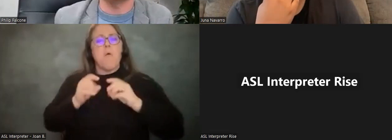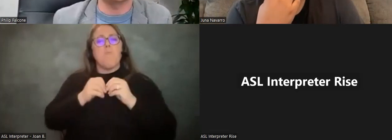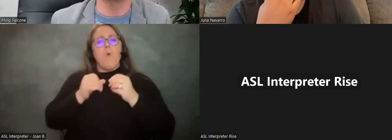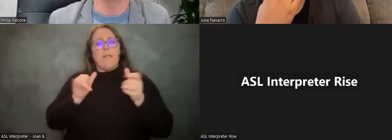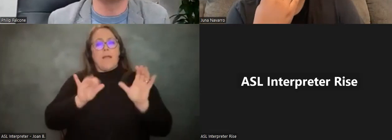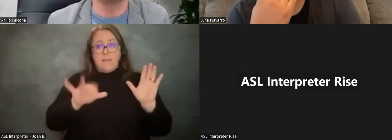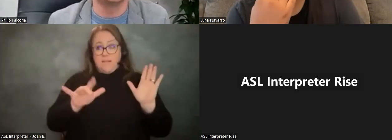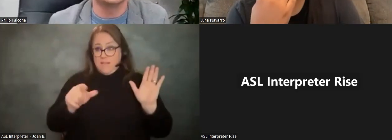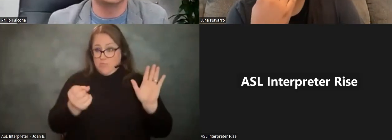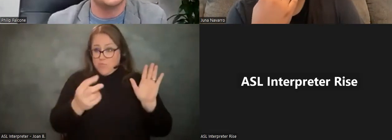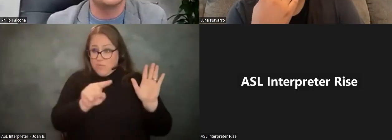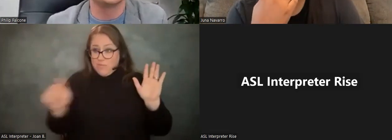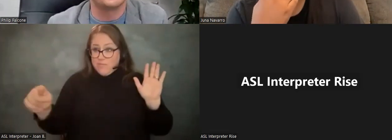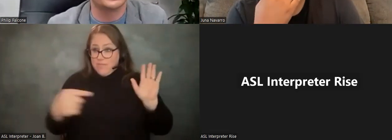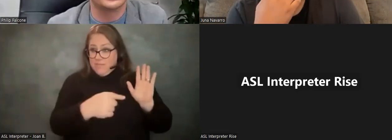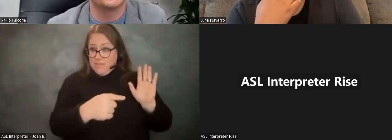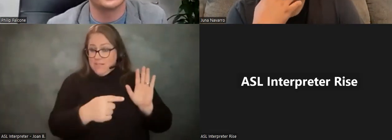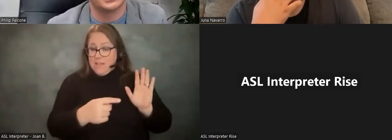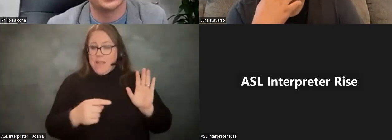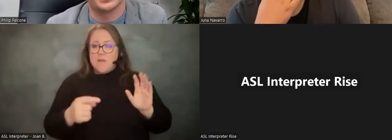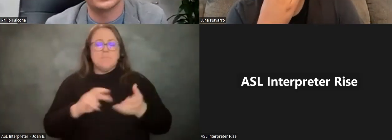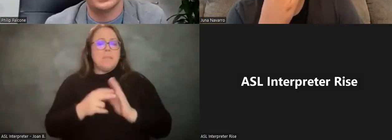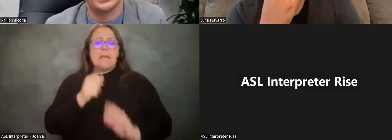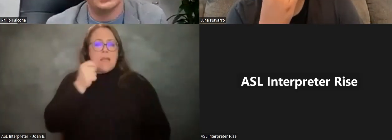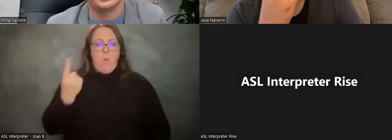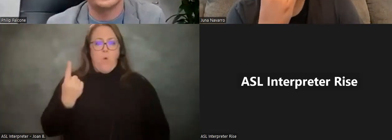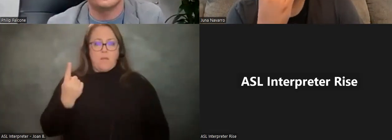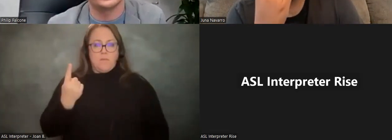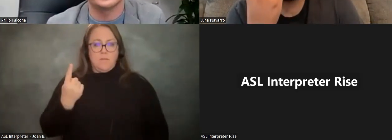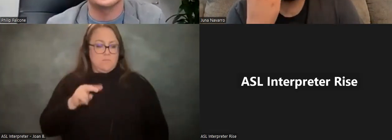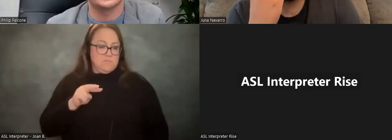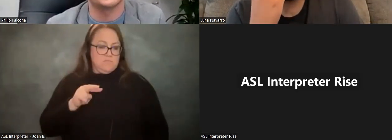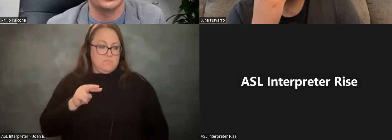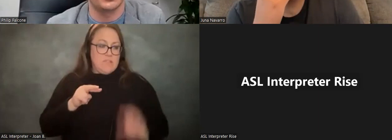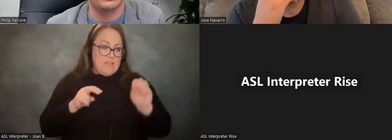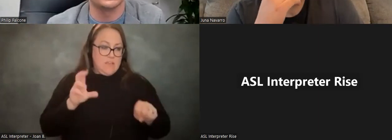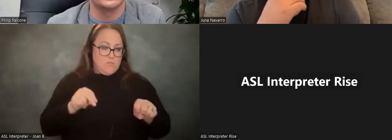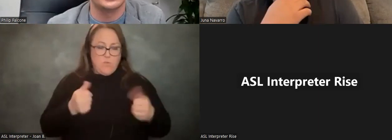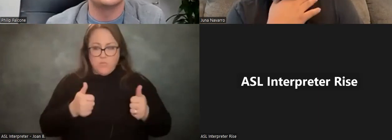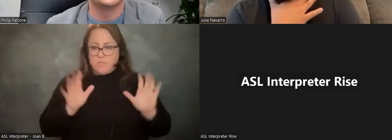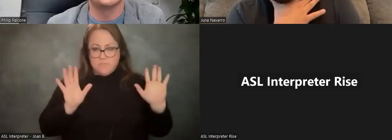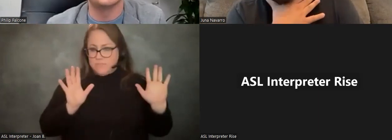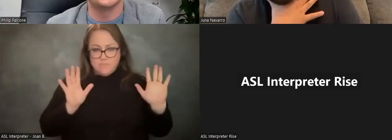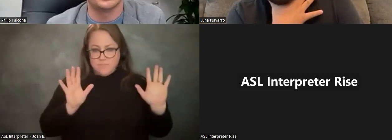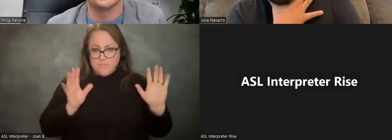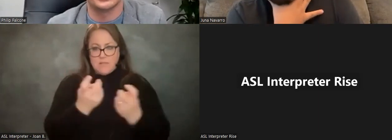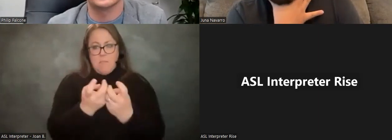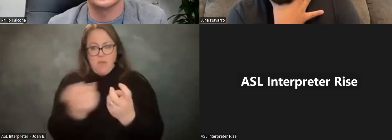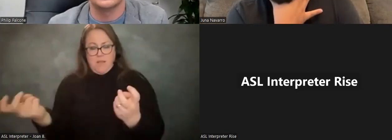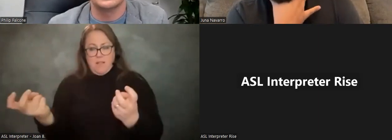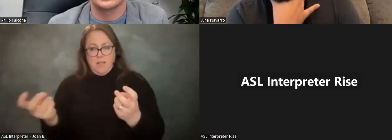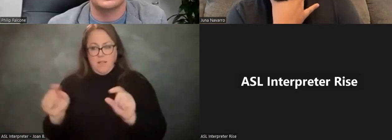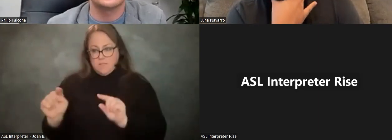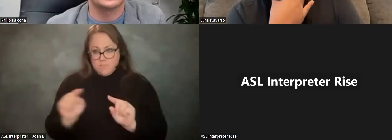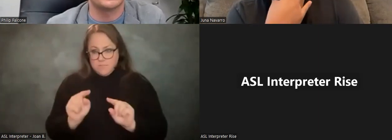this panel, so it's not just one person from a city perspective having kind of the final say yes or no over if it should be put up or not.